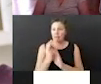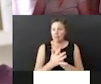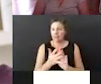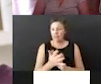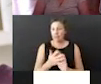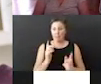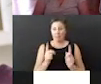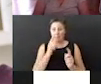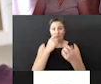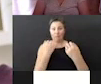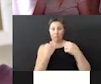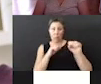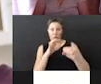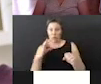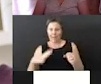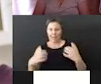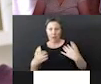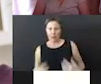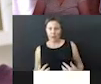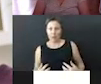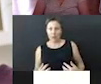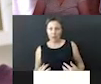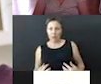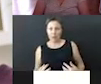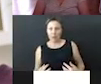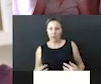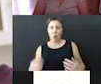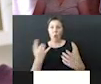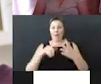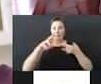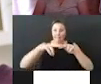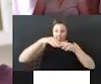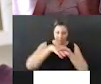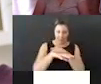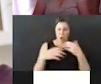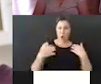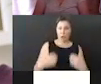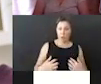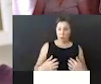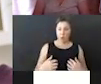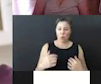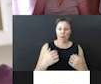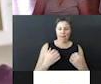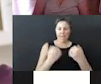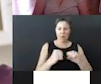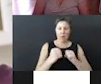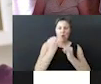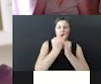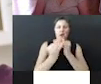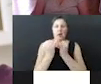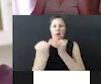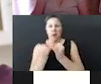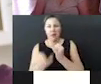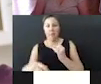first place, avoid complications in hospital, and also get home sooner. So when we have a planned